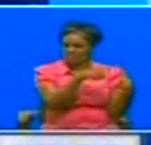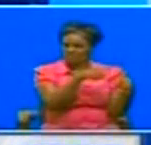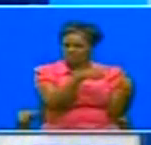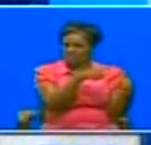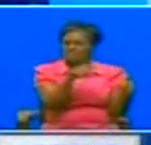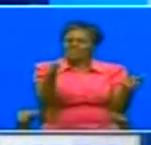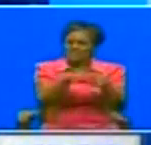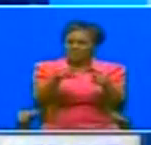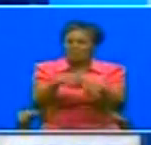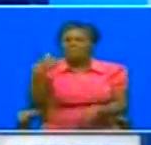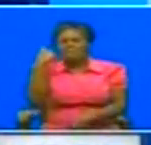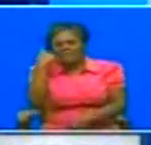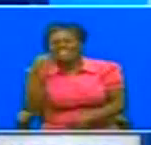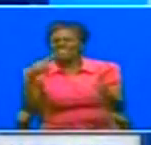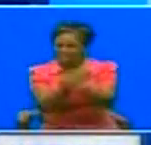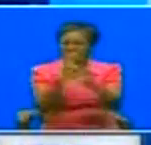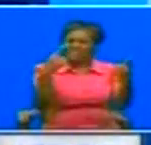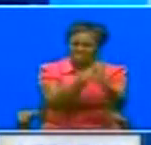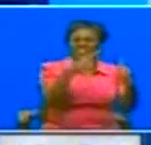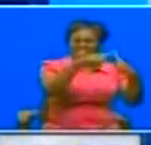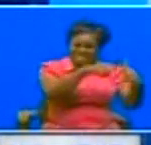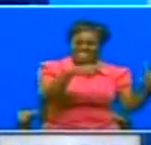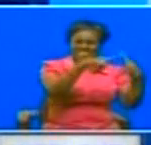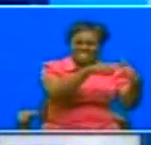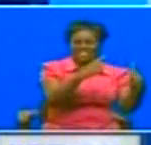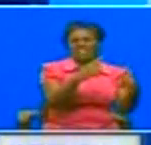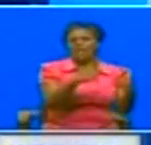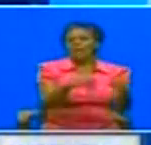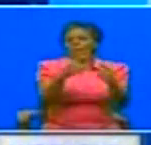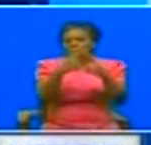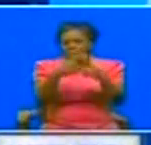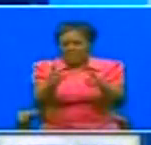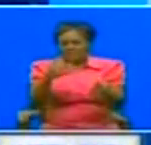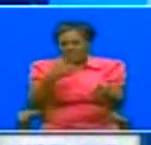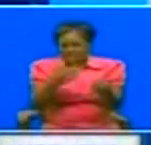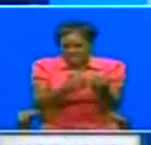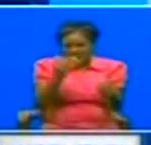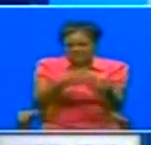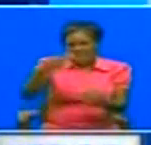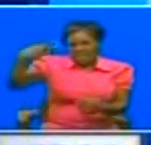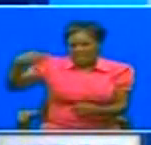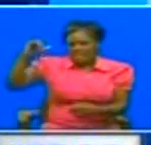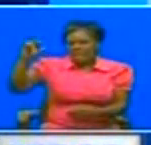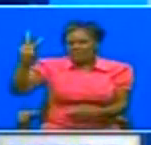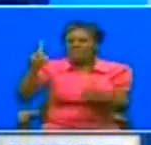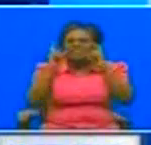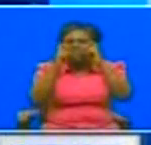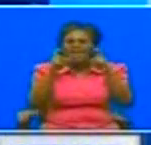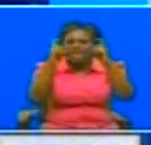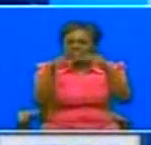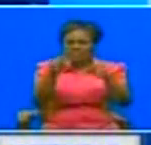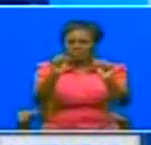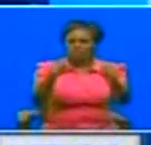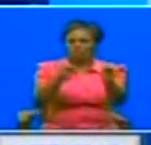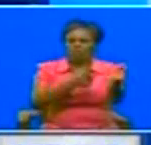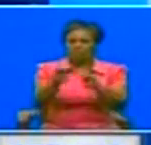so does malaria, so do road accidents for that matter. But if we start to handle HIV and AIDS in a way that makes it